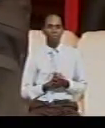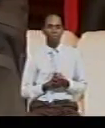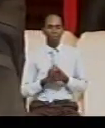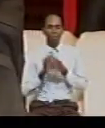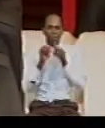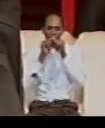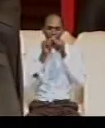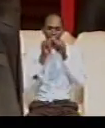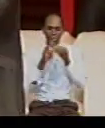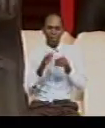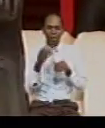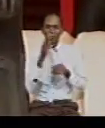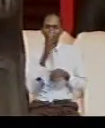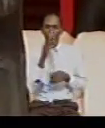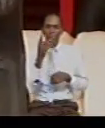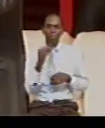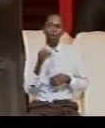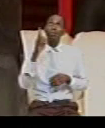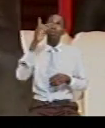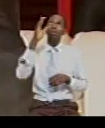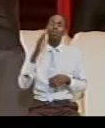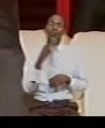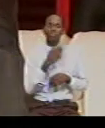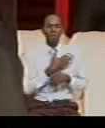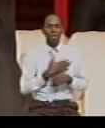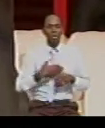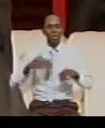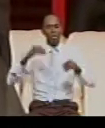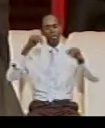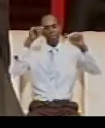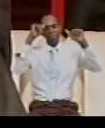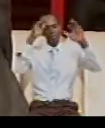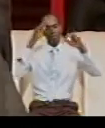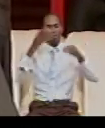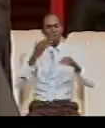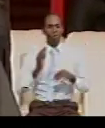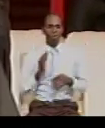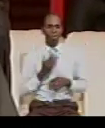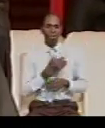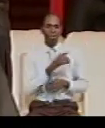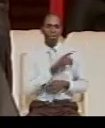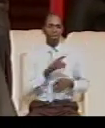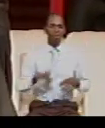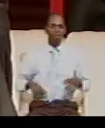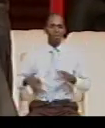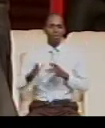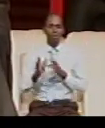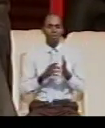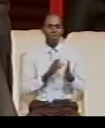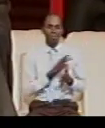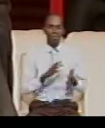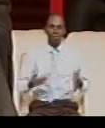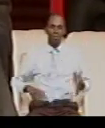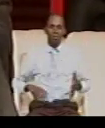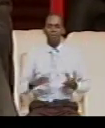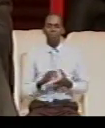Blessed be the God and Father of our Lord Jesus Christ,